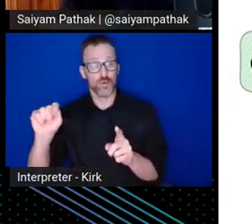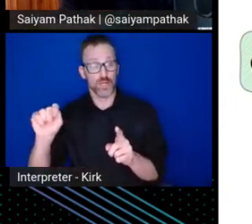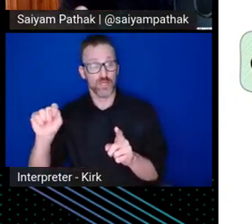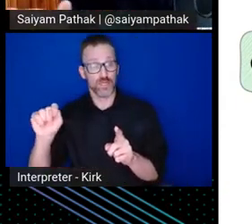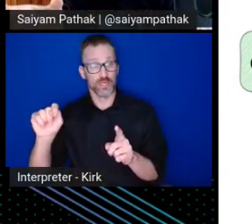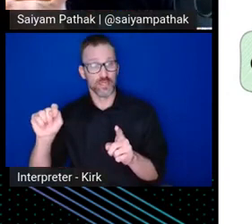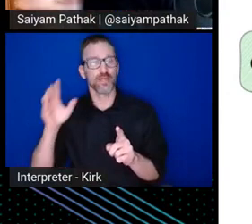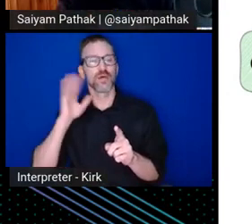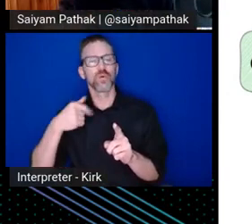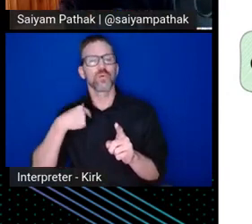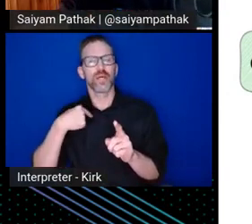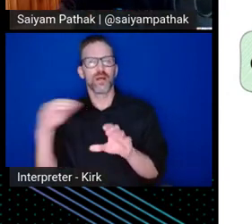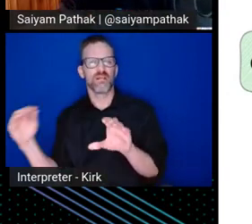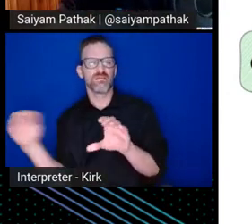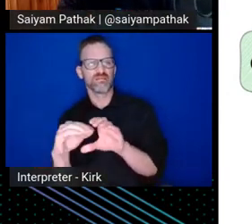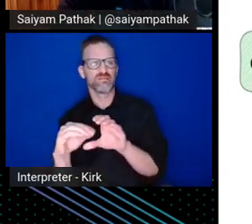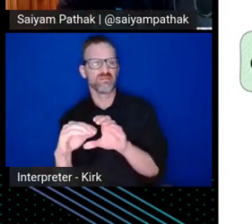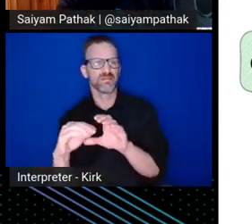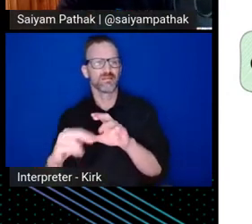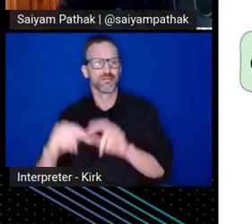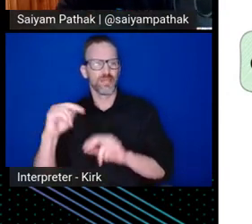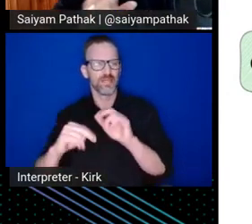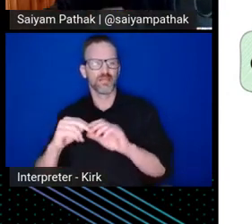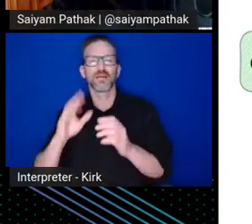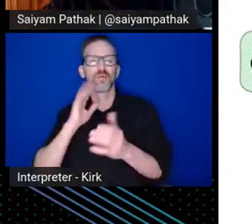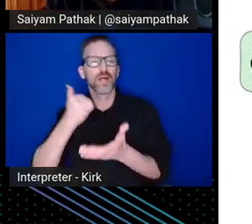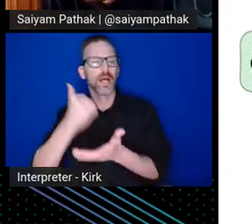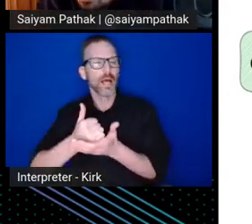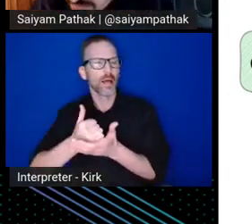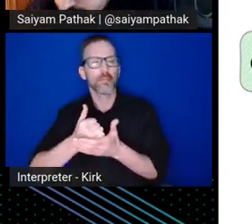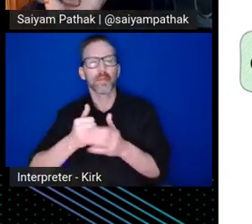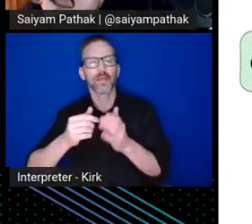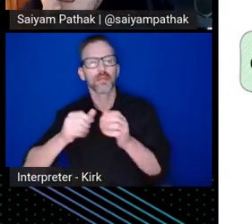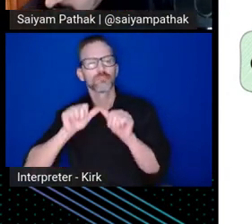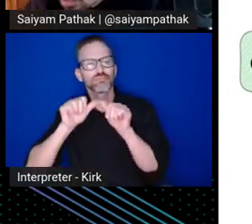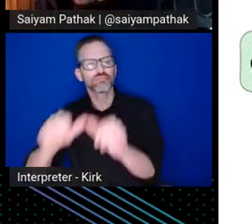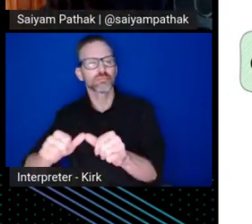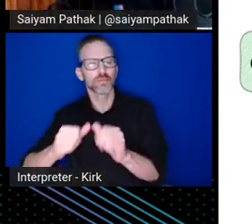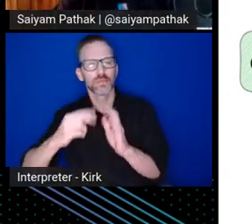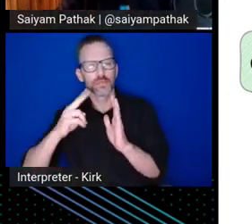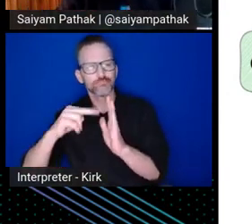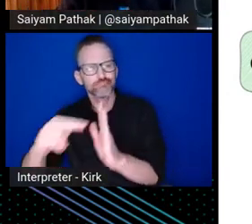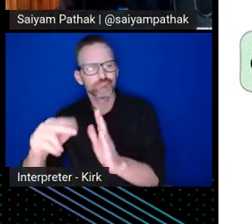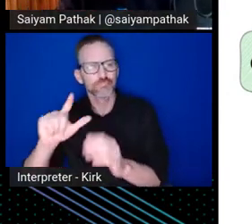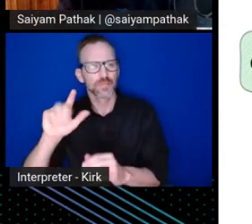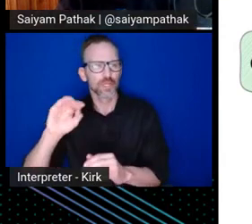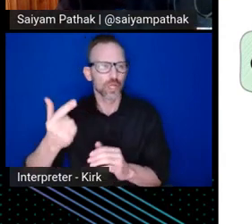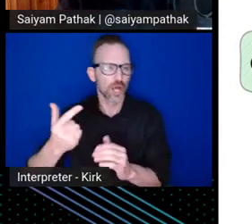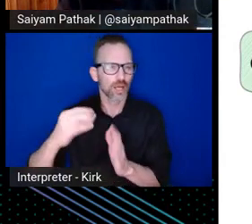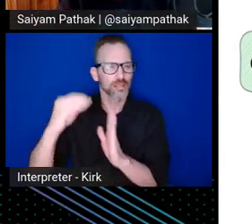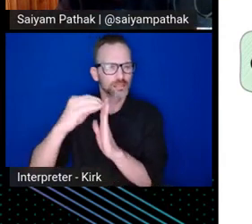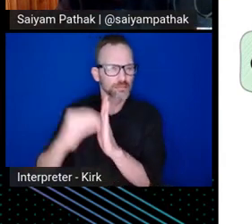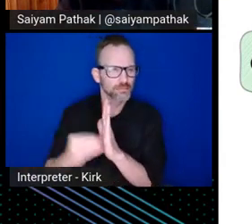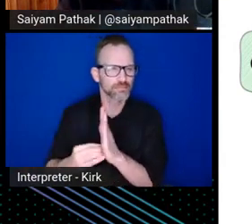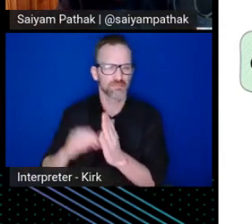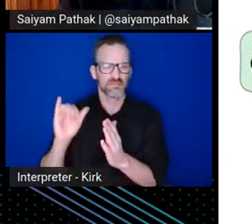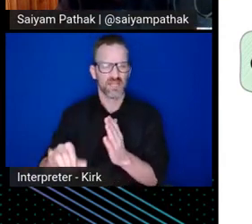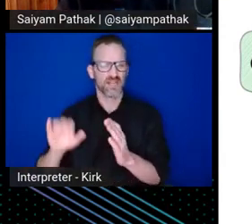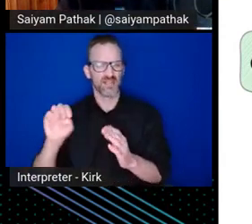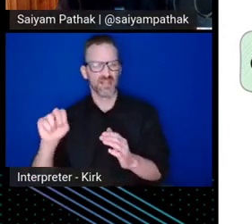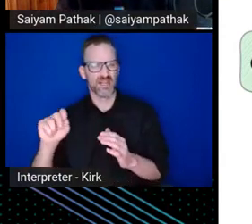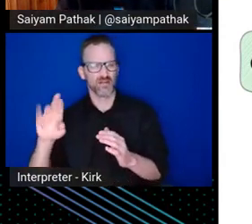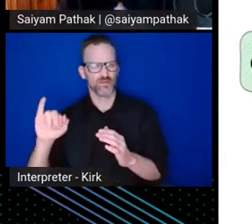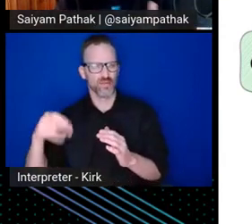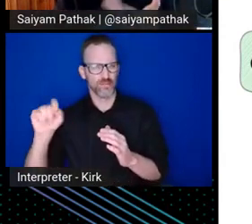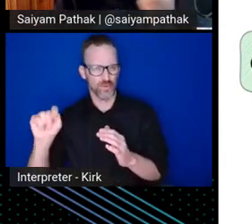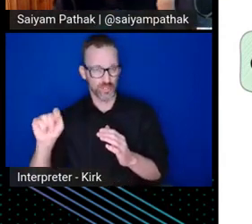to your build, and it helps you for your logs and stuff like that. So that's how the architecture